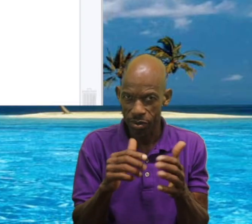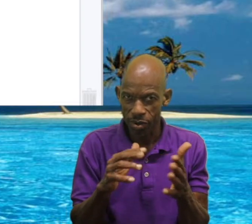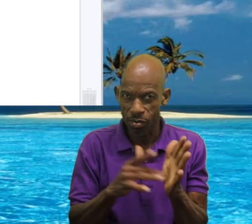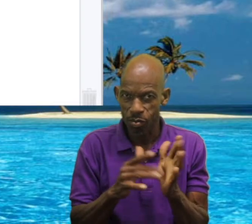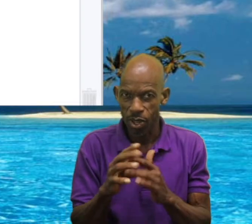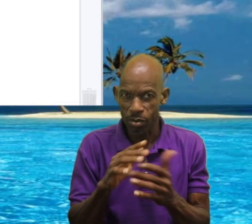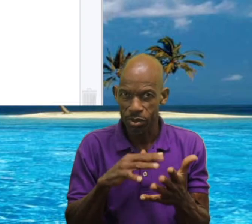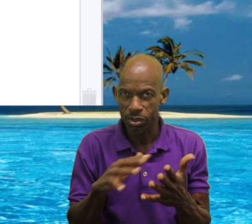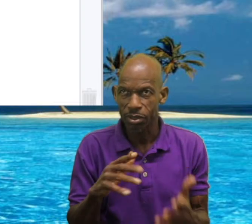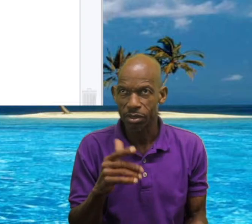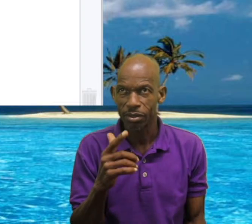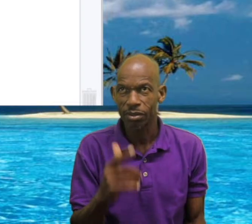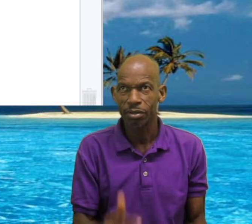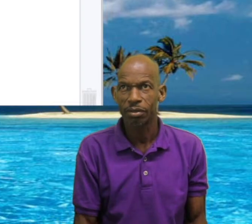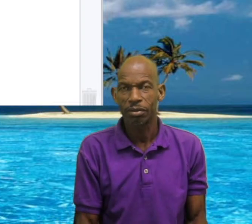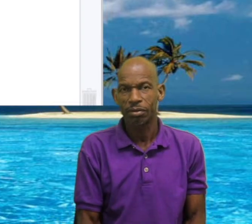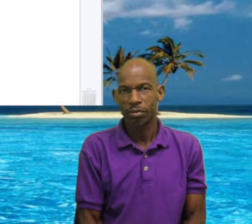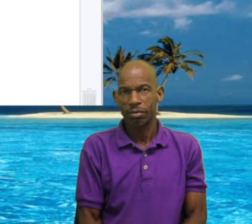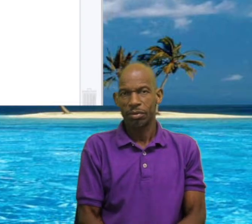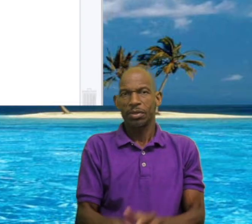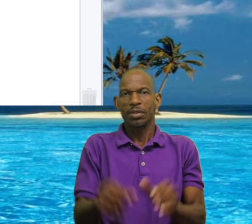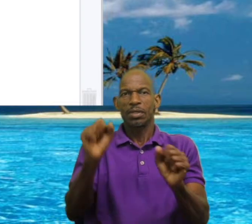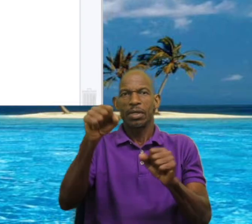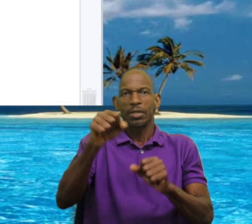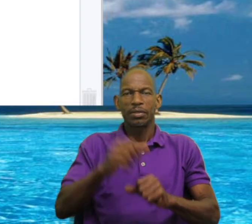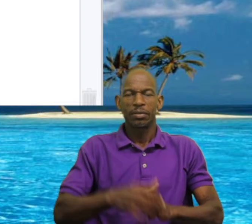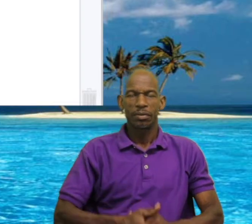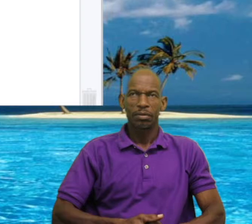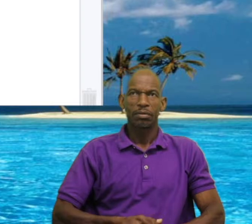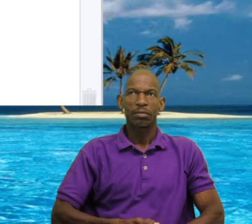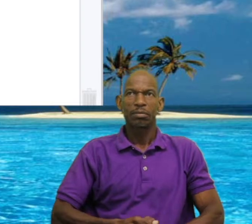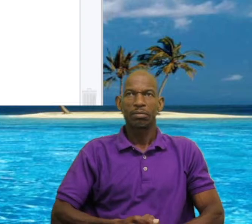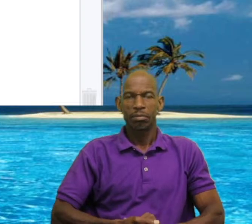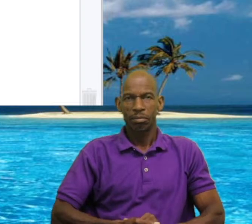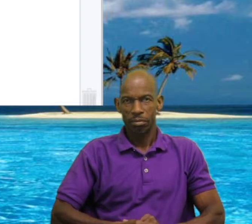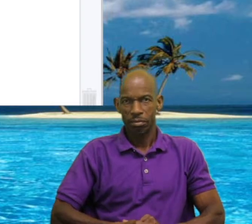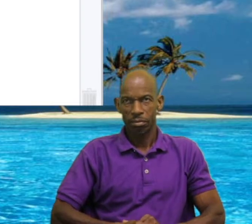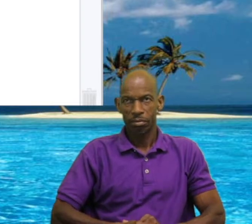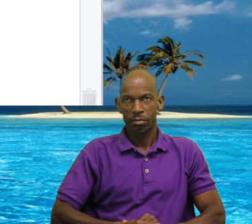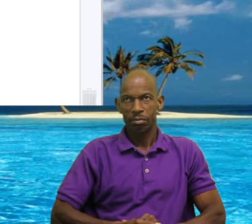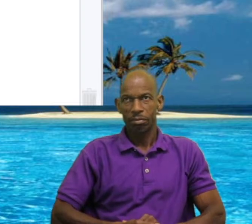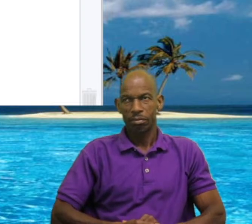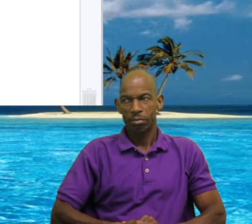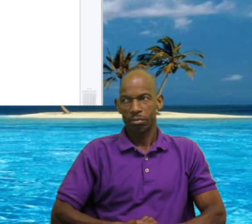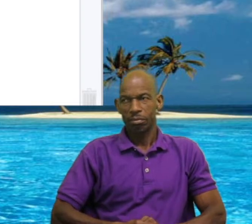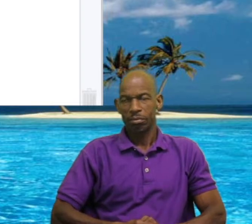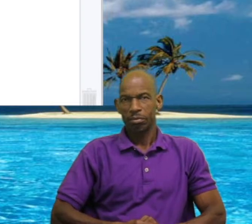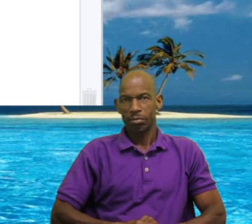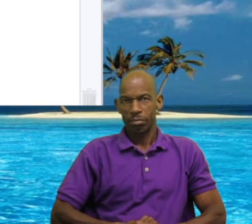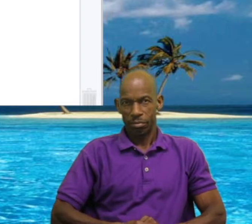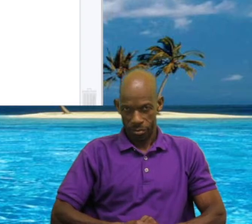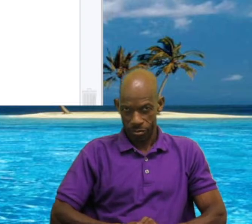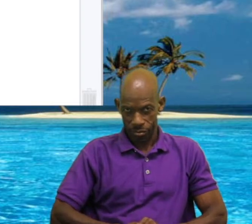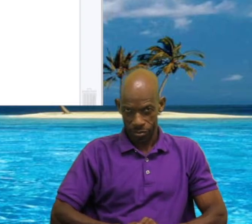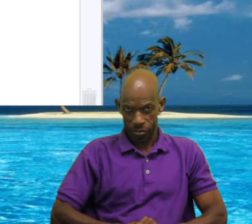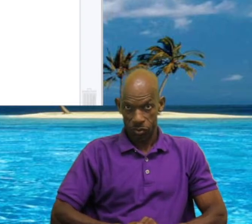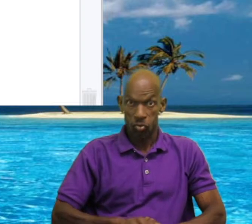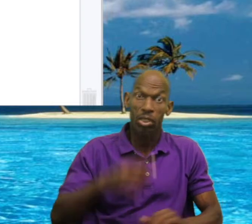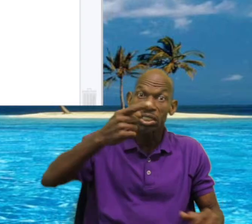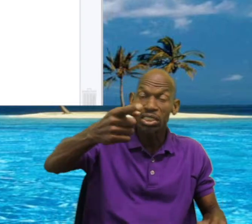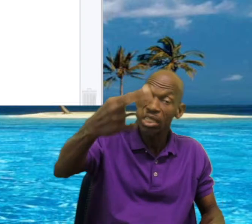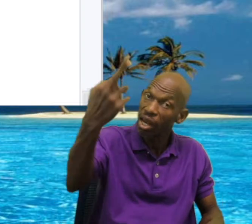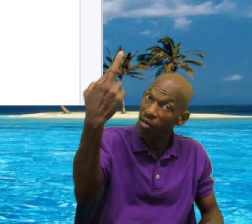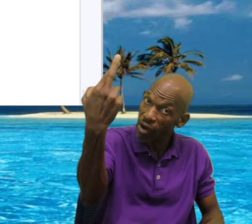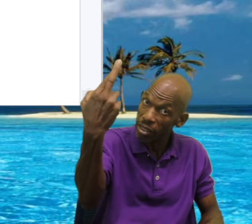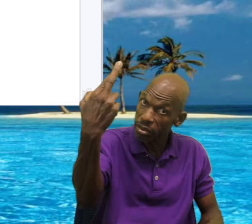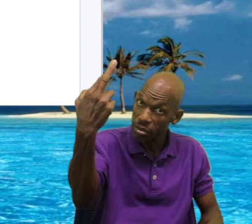All right. Are we having our Bible study continues? Yes, we do. Bible study continues tomorrow, even though we